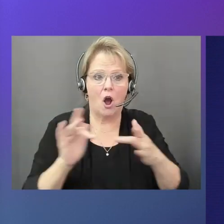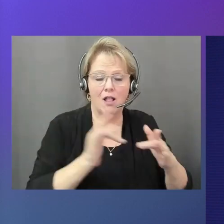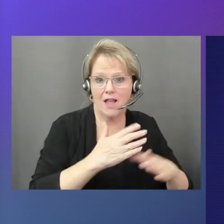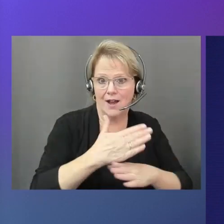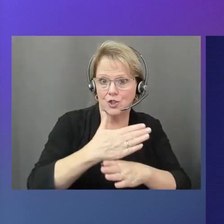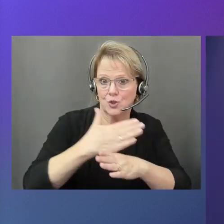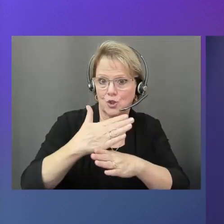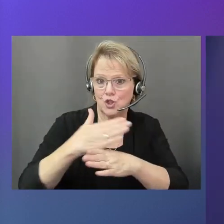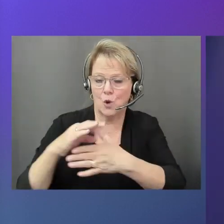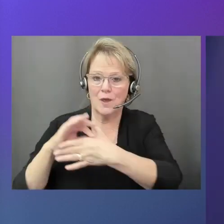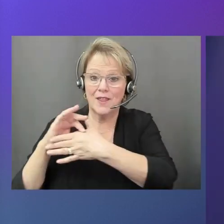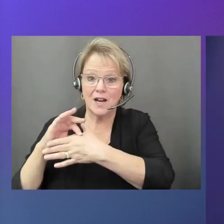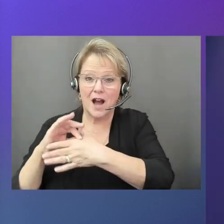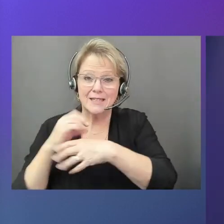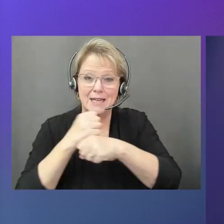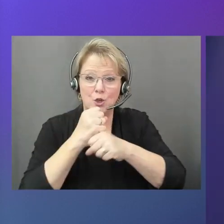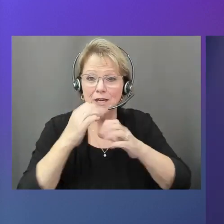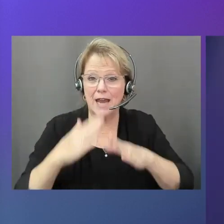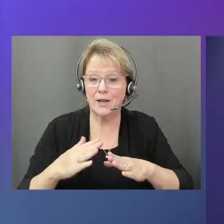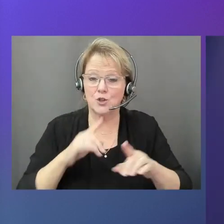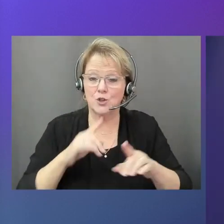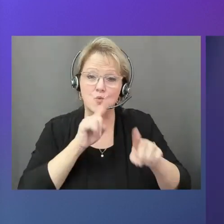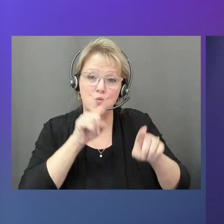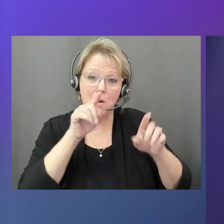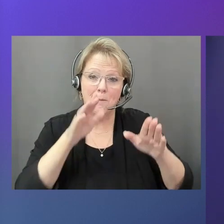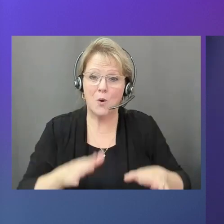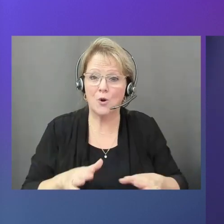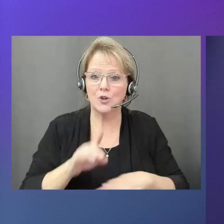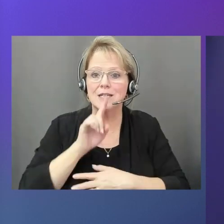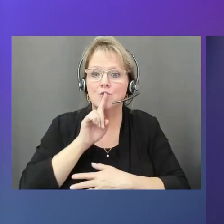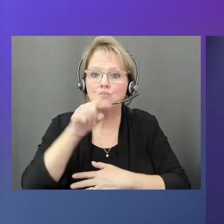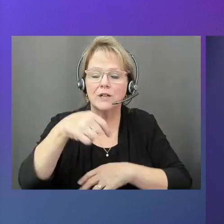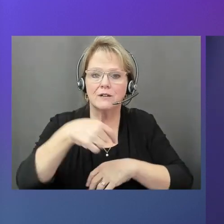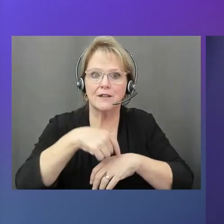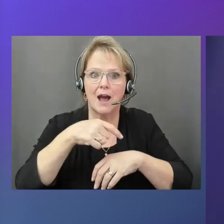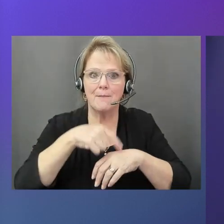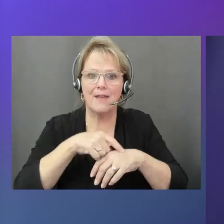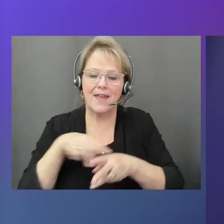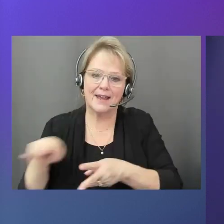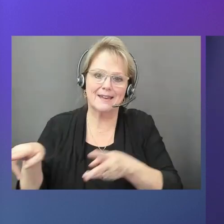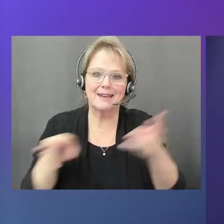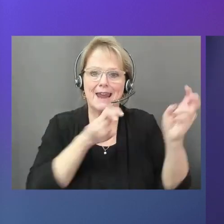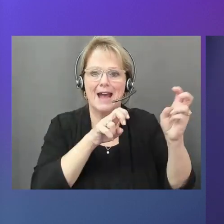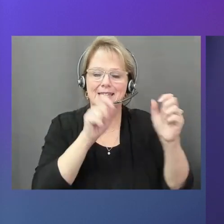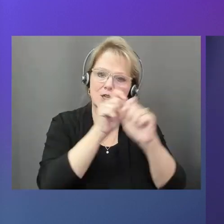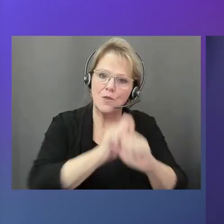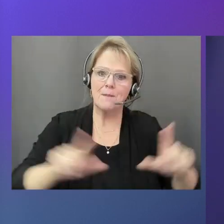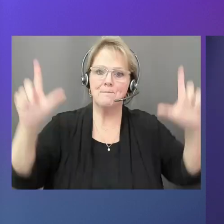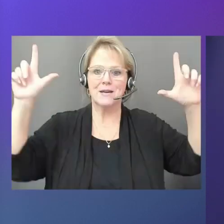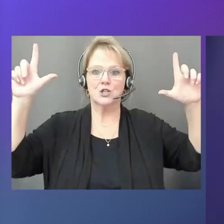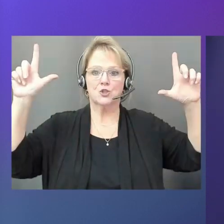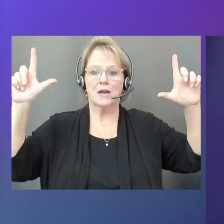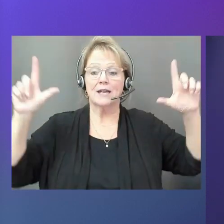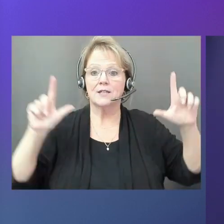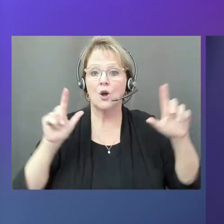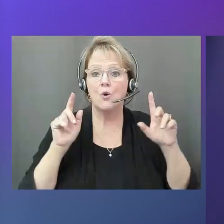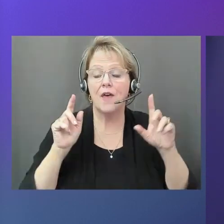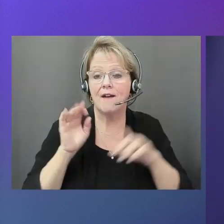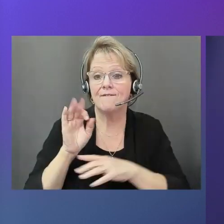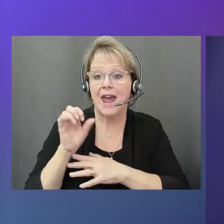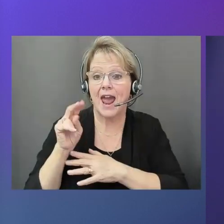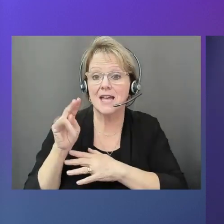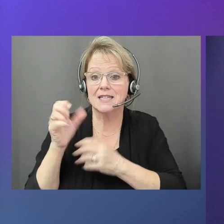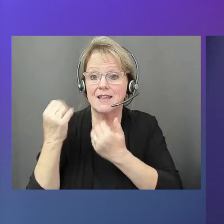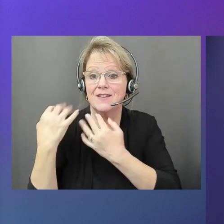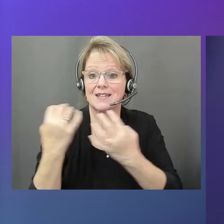reporters in real time. They can also cast that media onto the Stade Velodrome's big screen to share with fans in the stadium. And thanks to that partnership